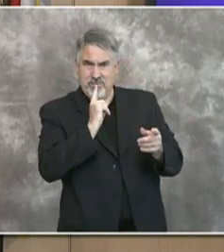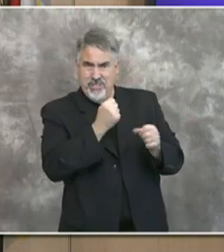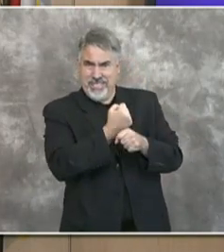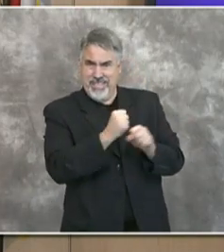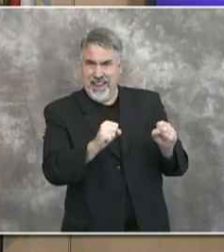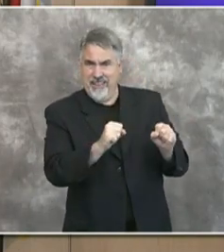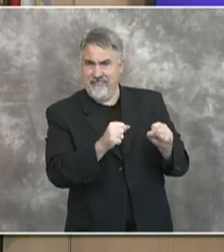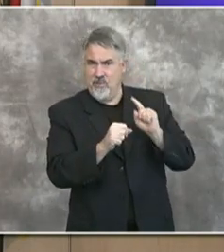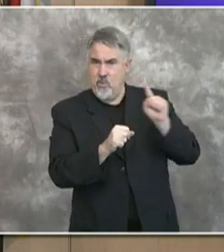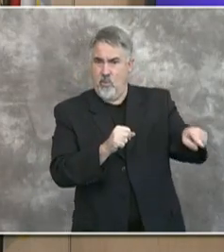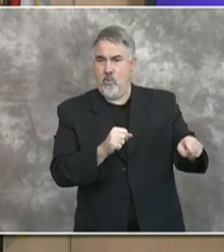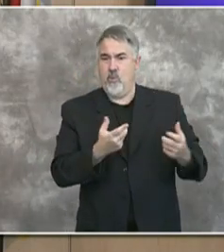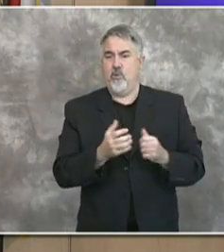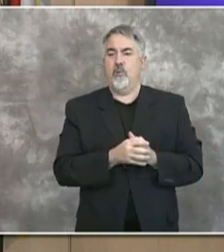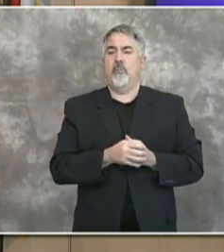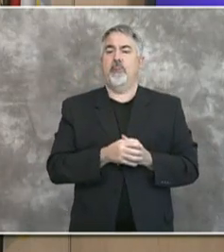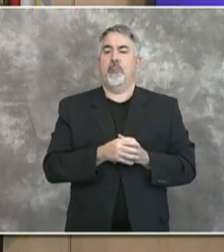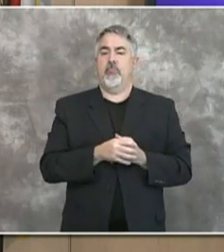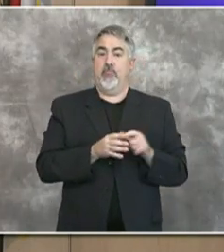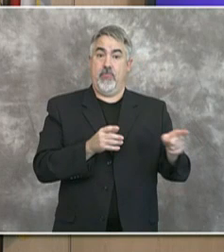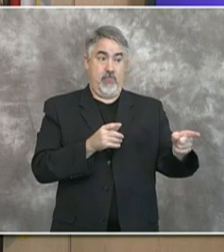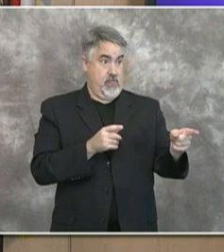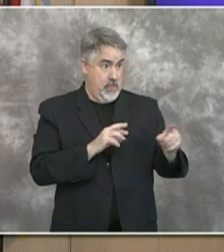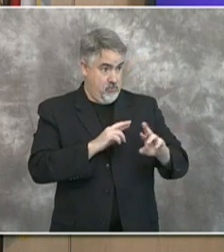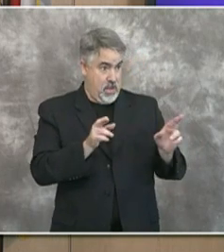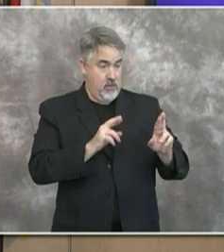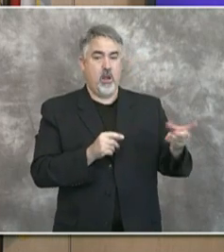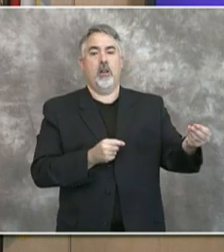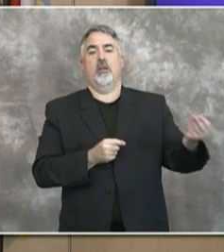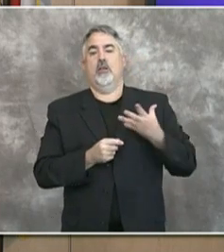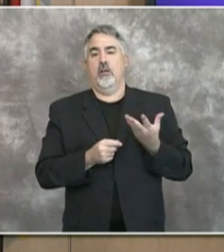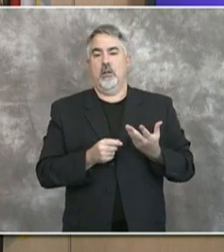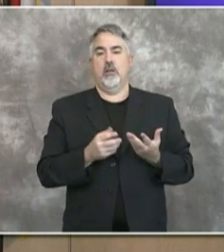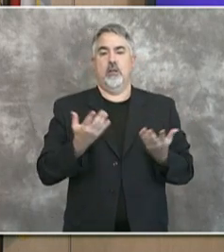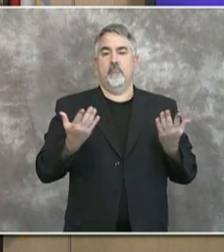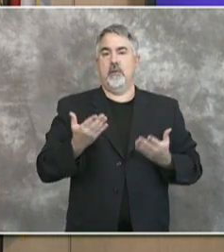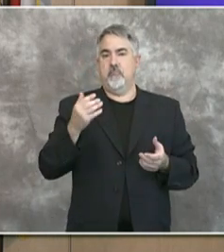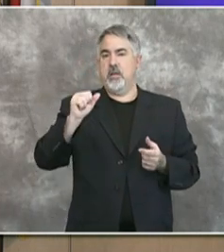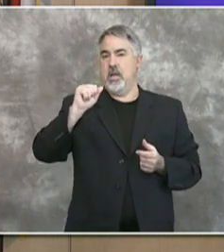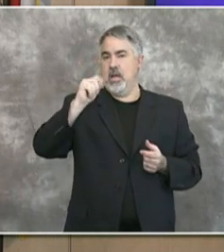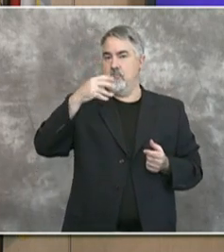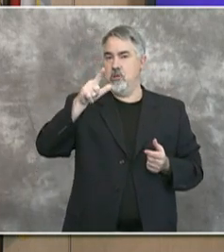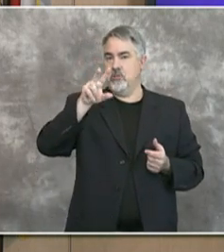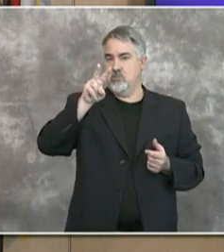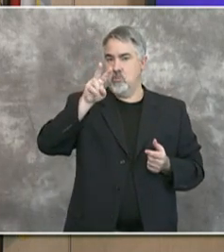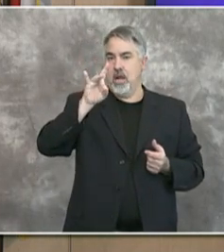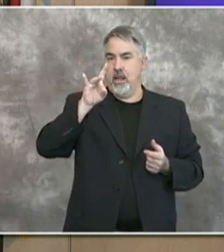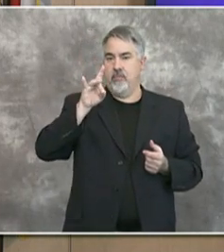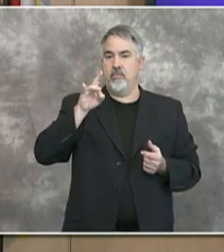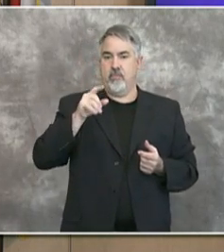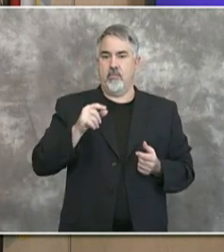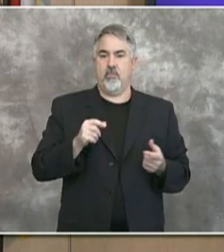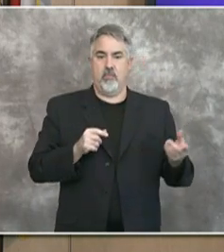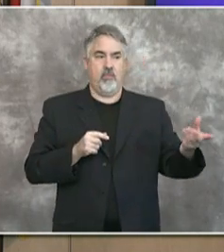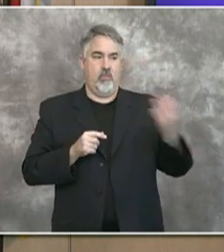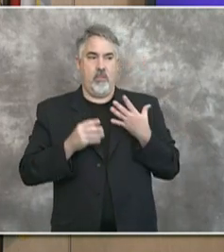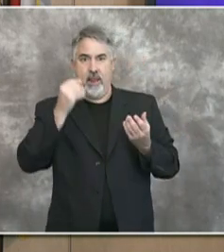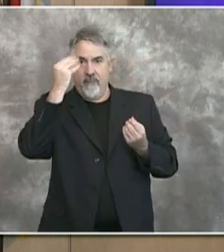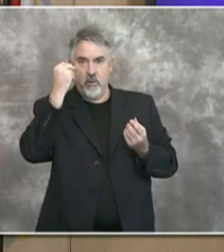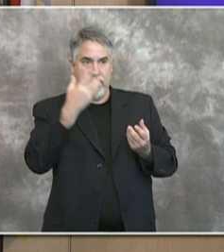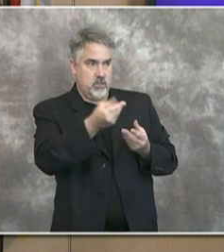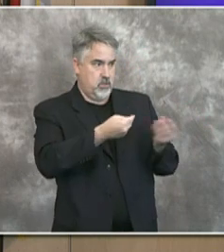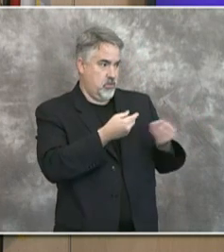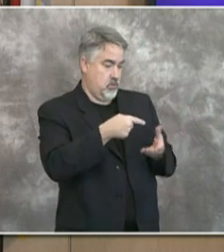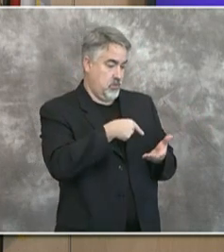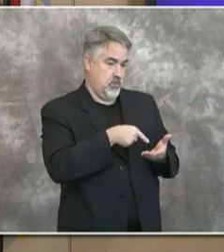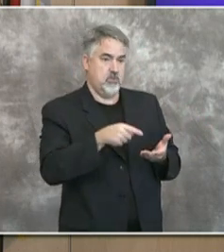plans completed by April 28th. Our goal as a region is to be able to remove some of the restrictions around parks on May